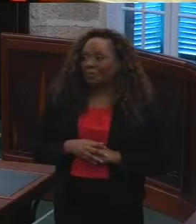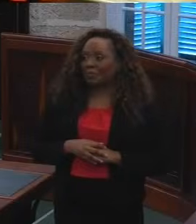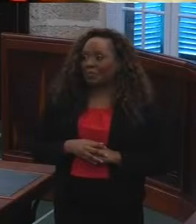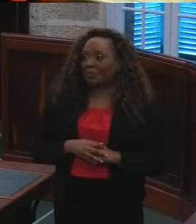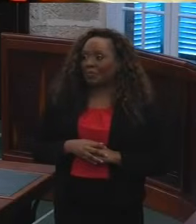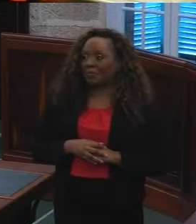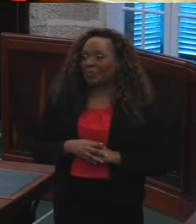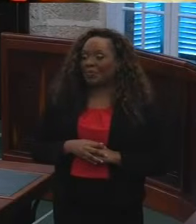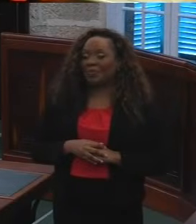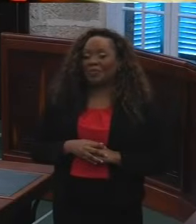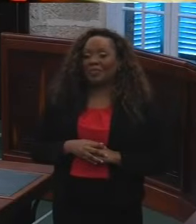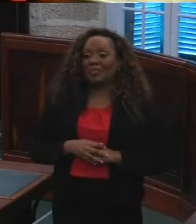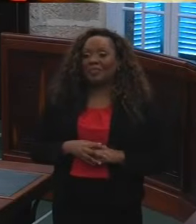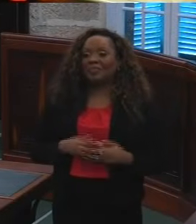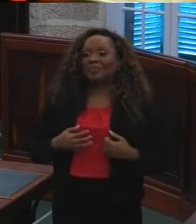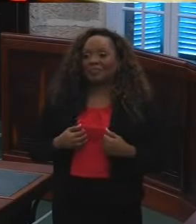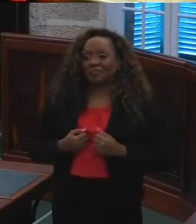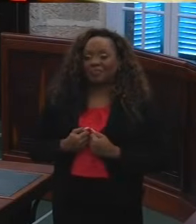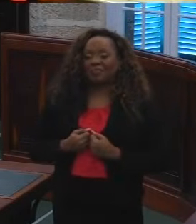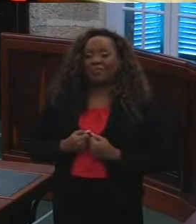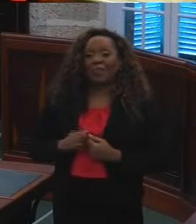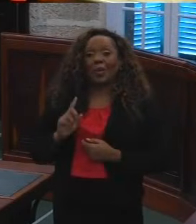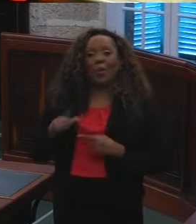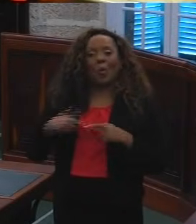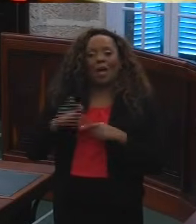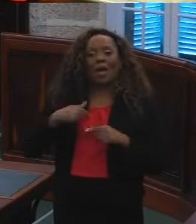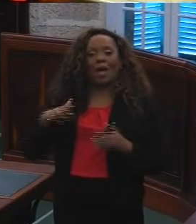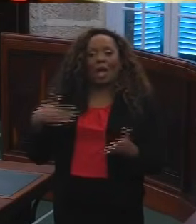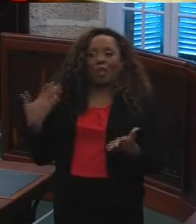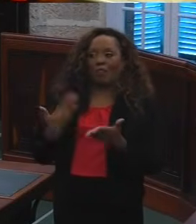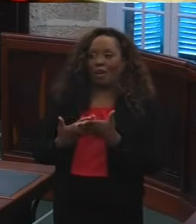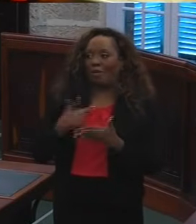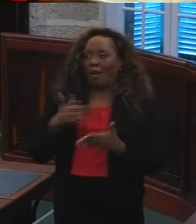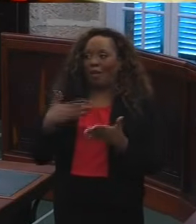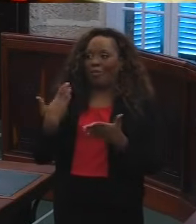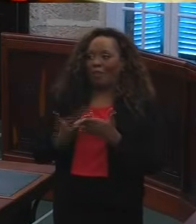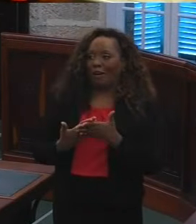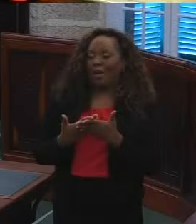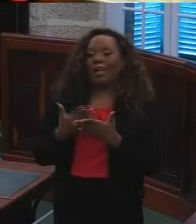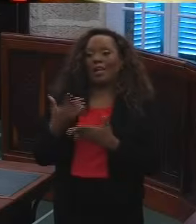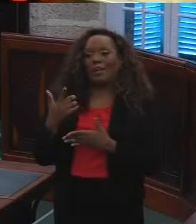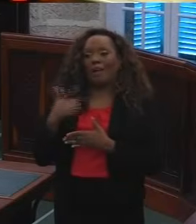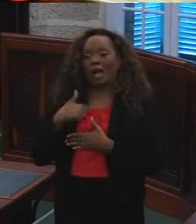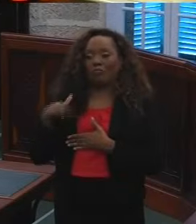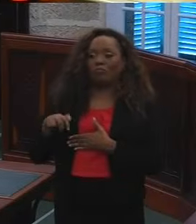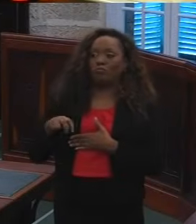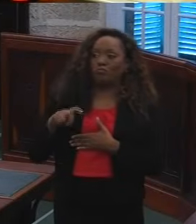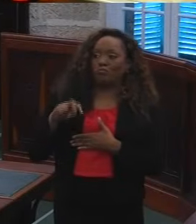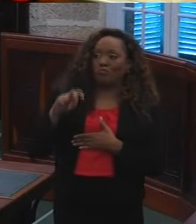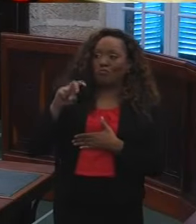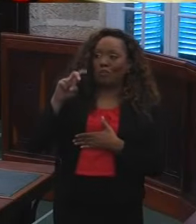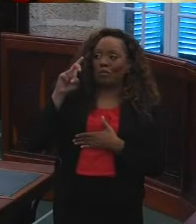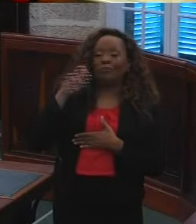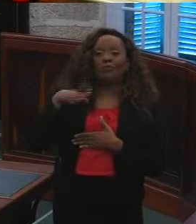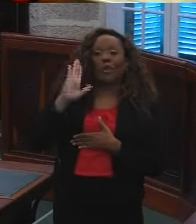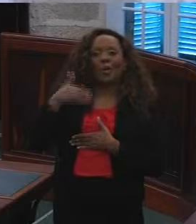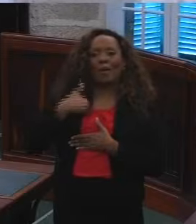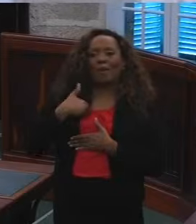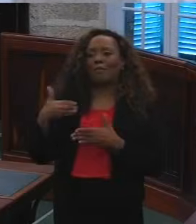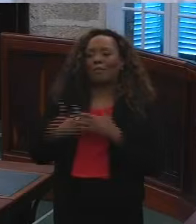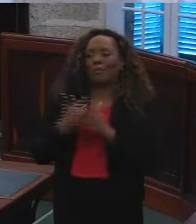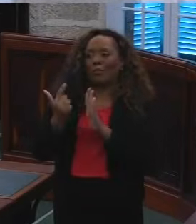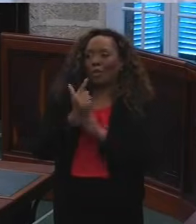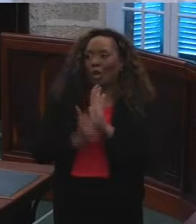was walking up these steps, which will be transformed shortly with our new legislation that would permit